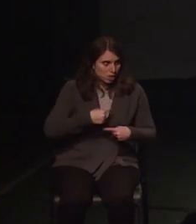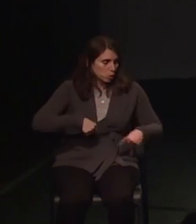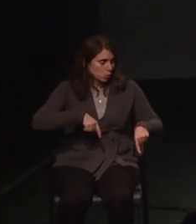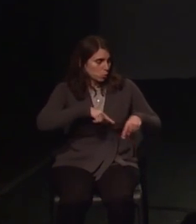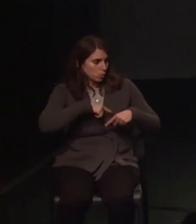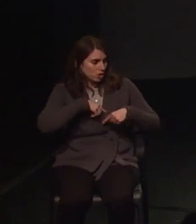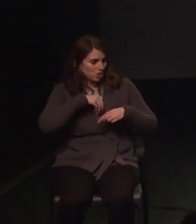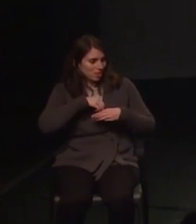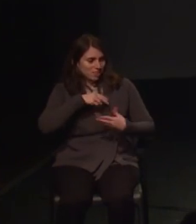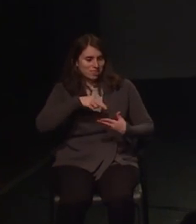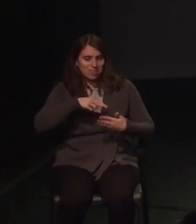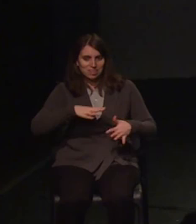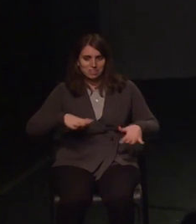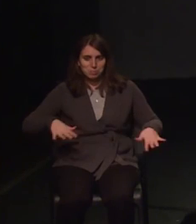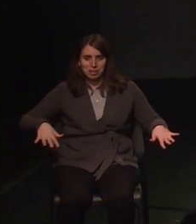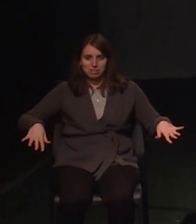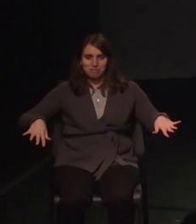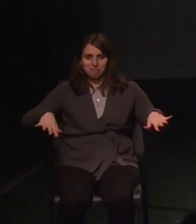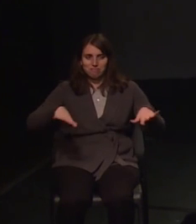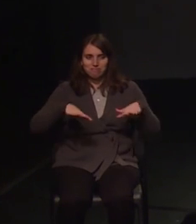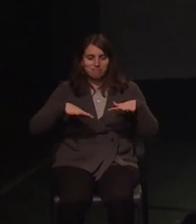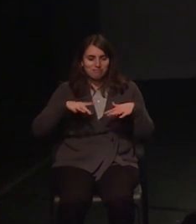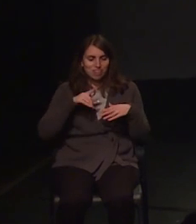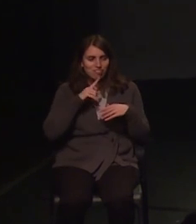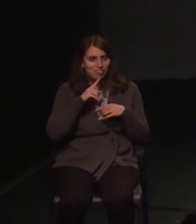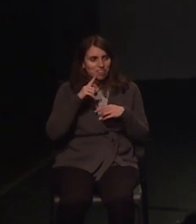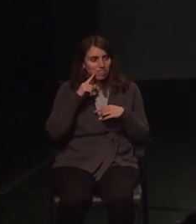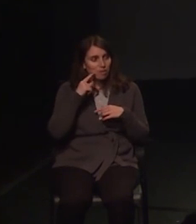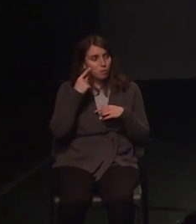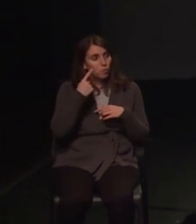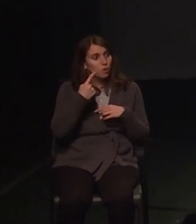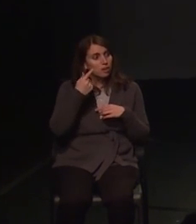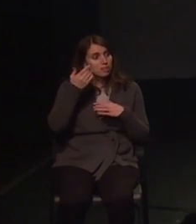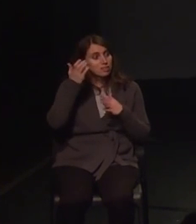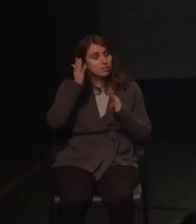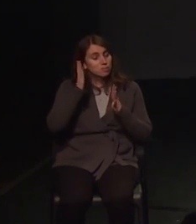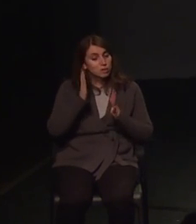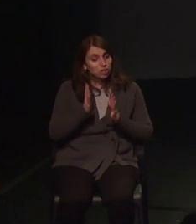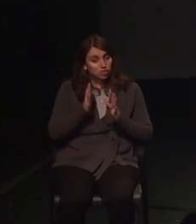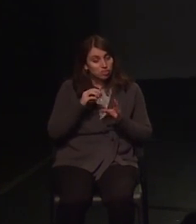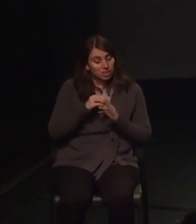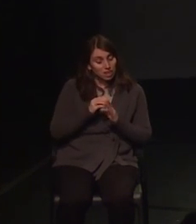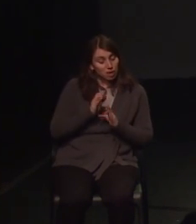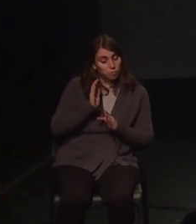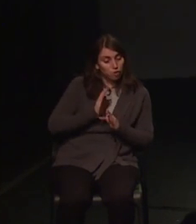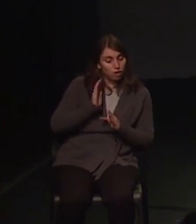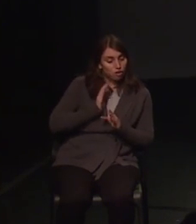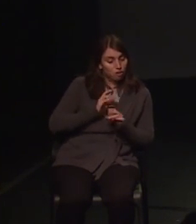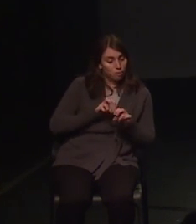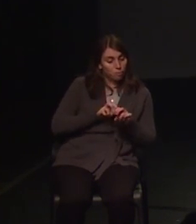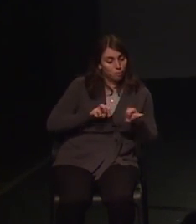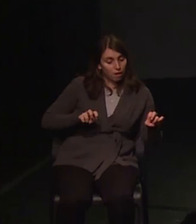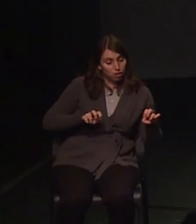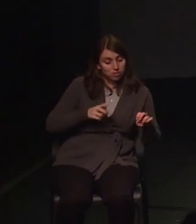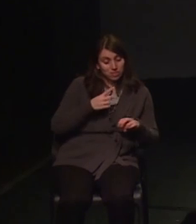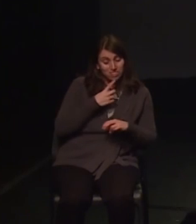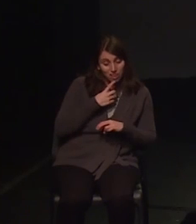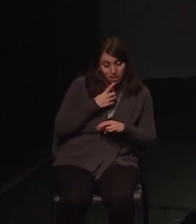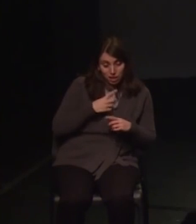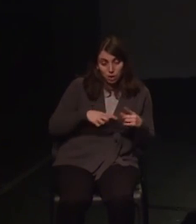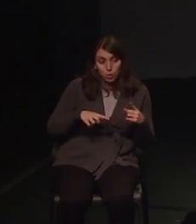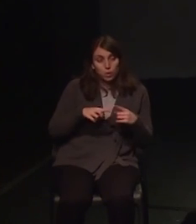space, and I really think that one of the speakers in a prior panel had said that when you think